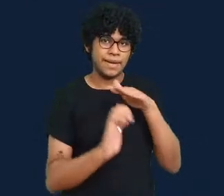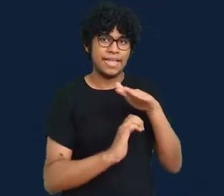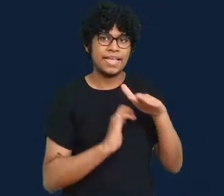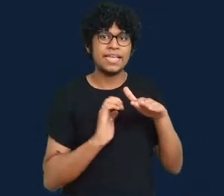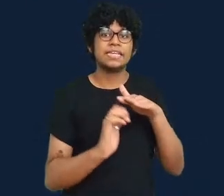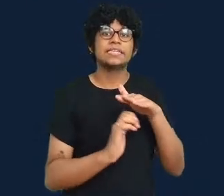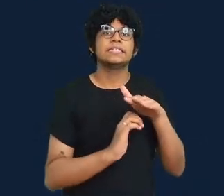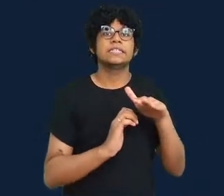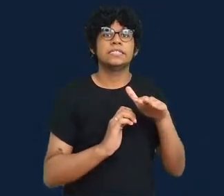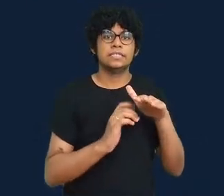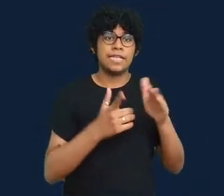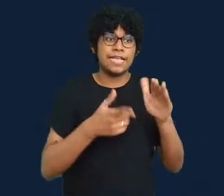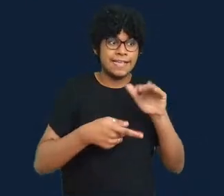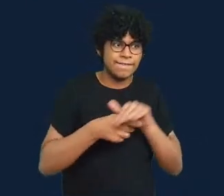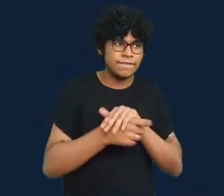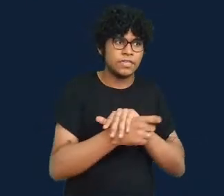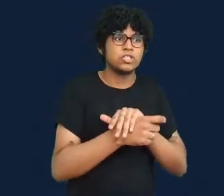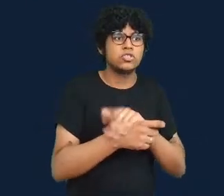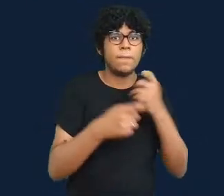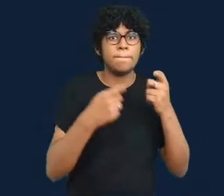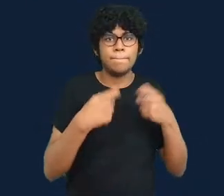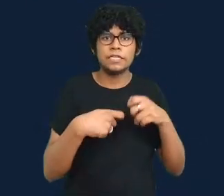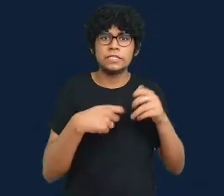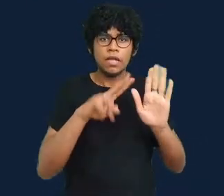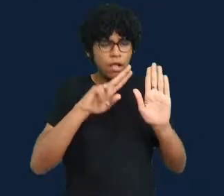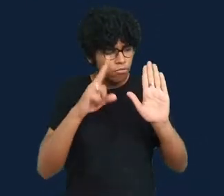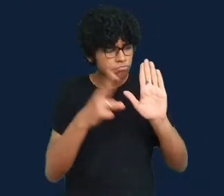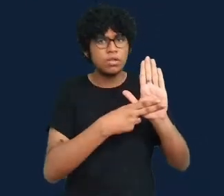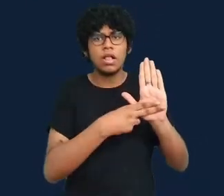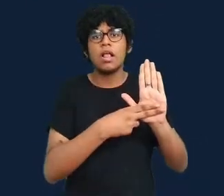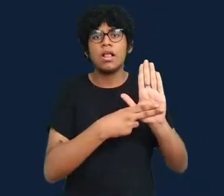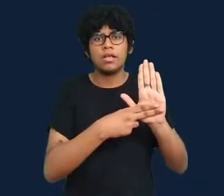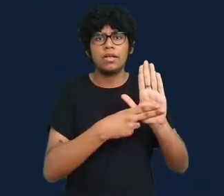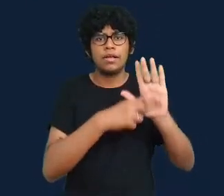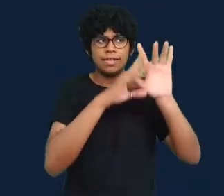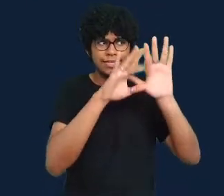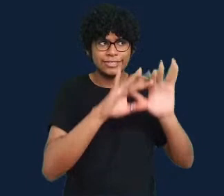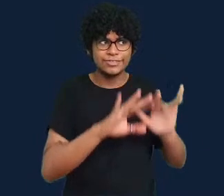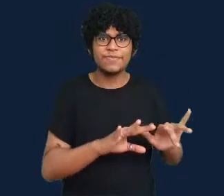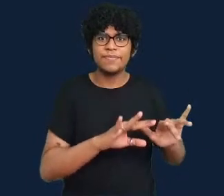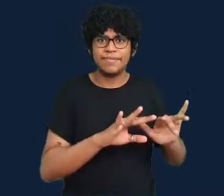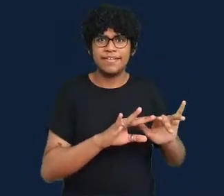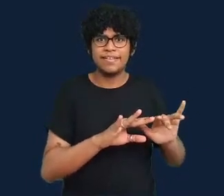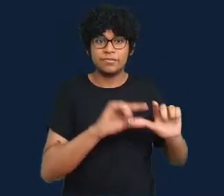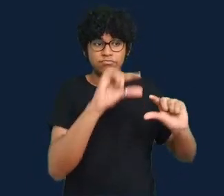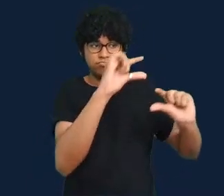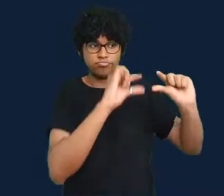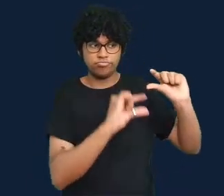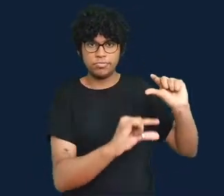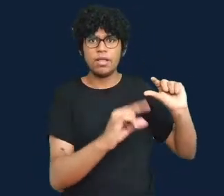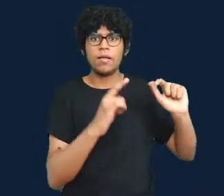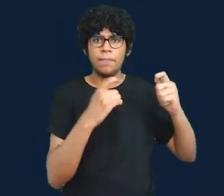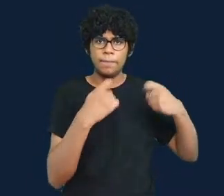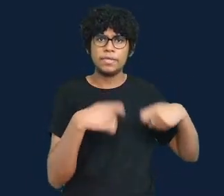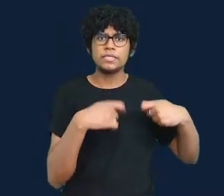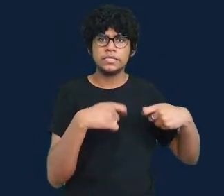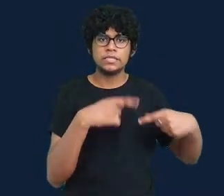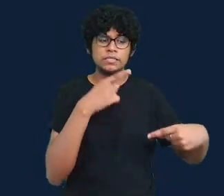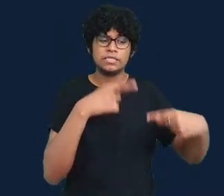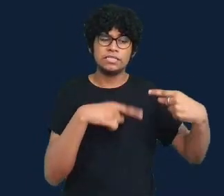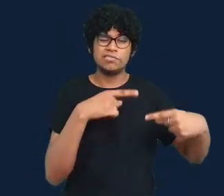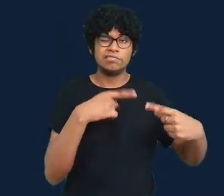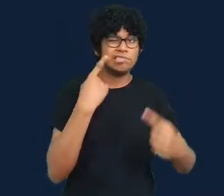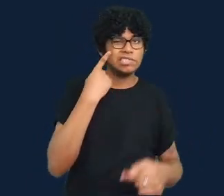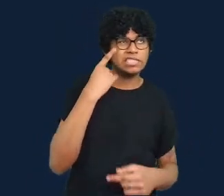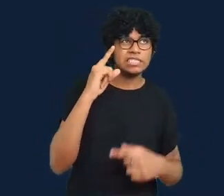declare at the bottom of your story. So like anything, anywhere where you might have had a vested interest, you're